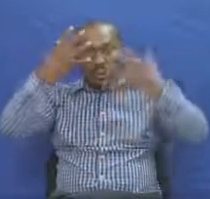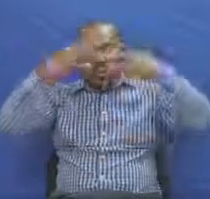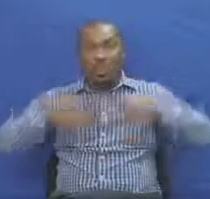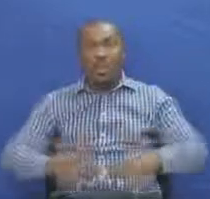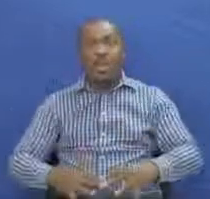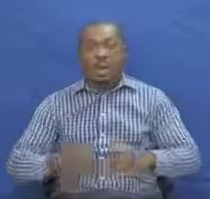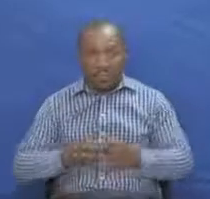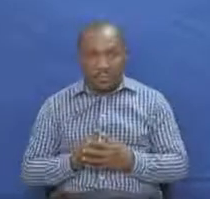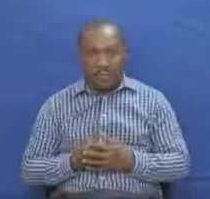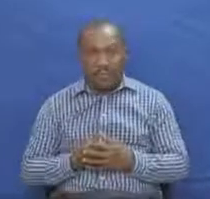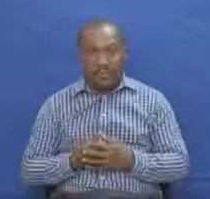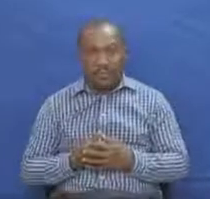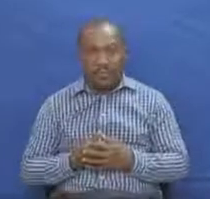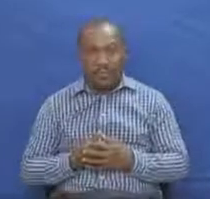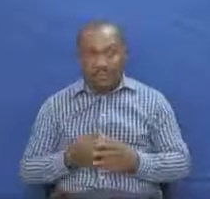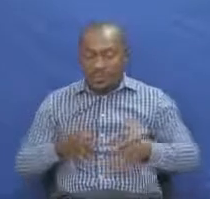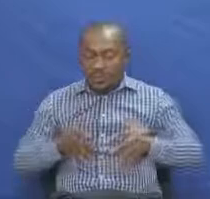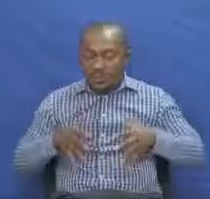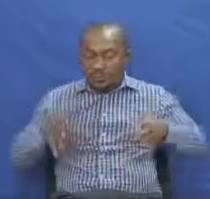localized growth.